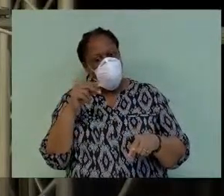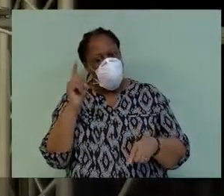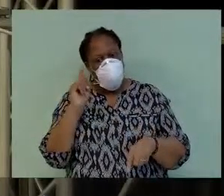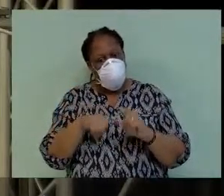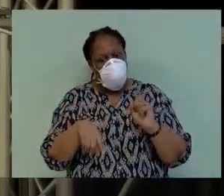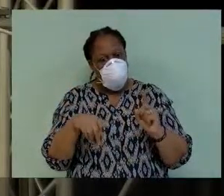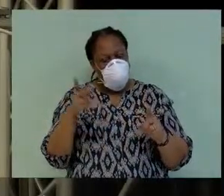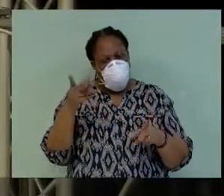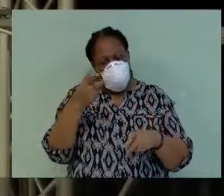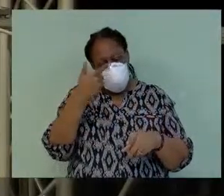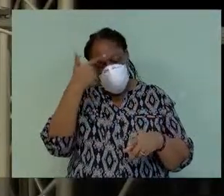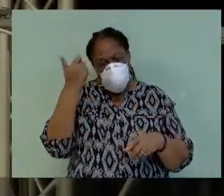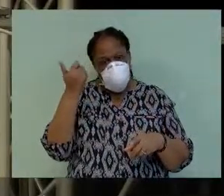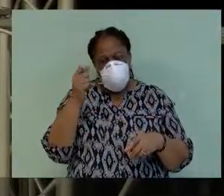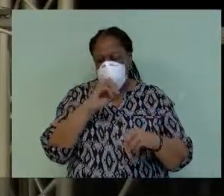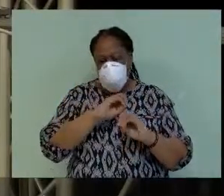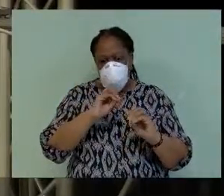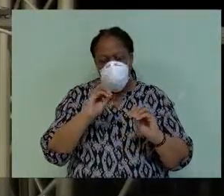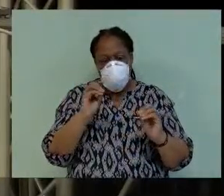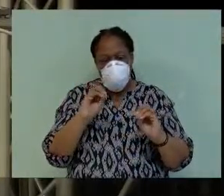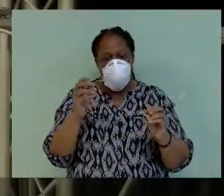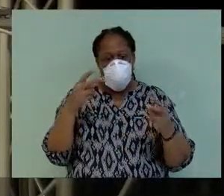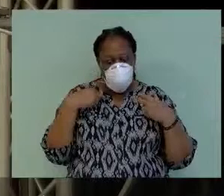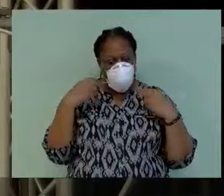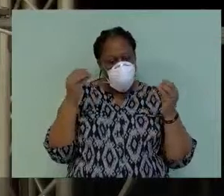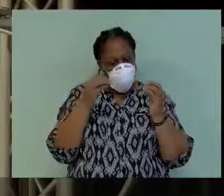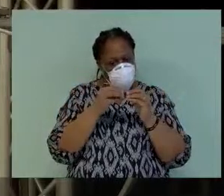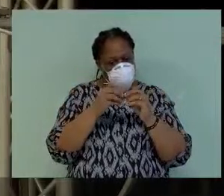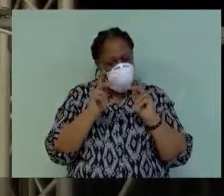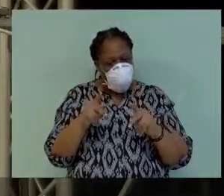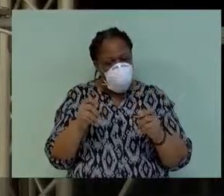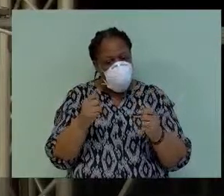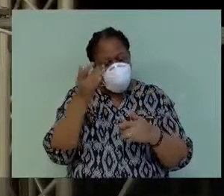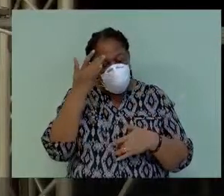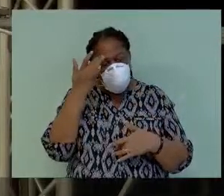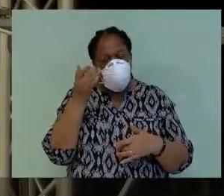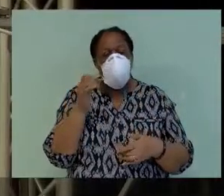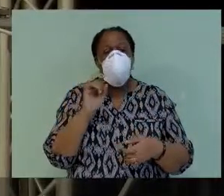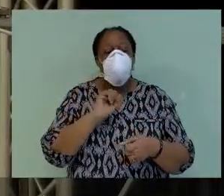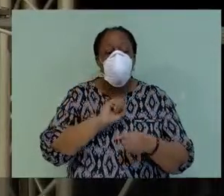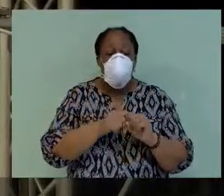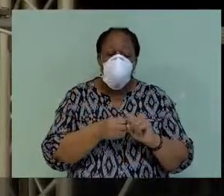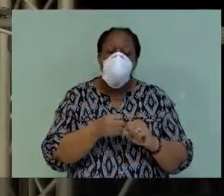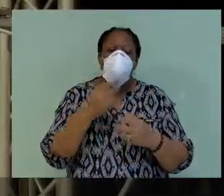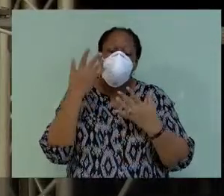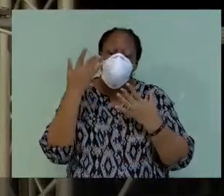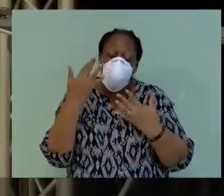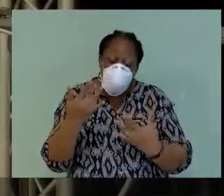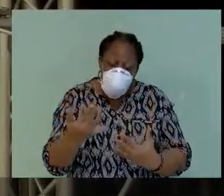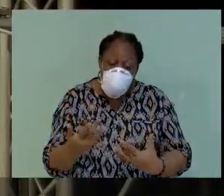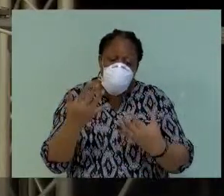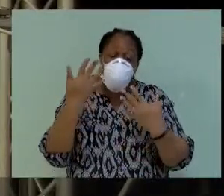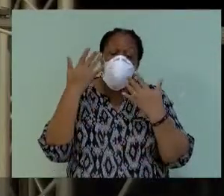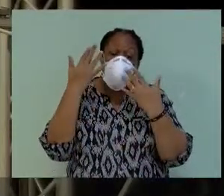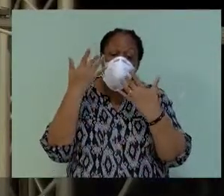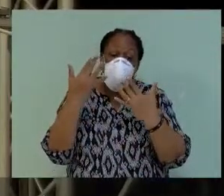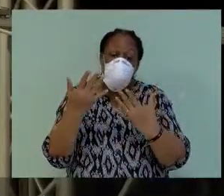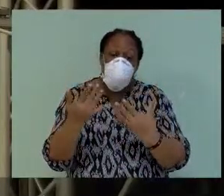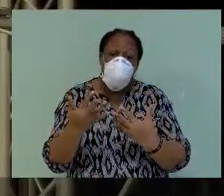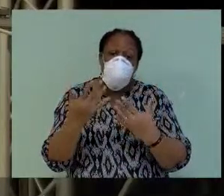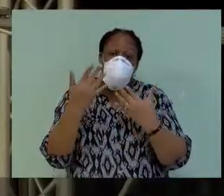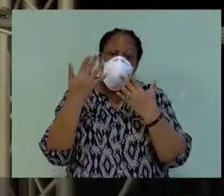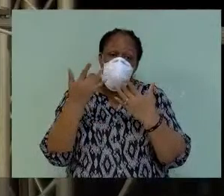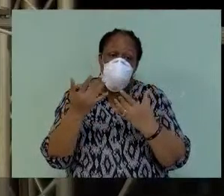should be rolled out. And so, as long as we are comfortably satisfied in working with the